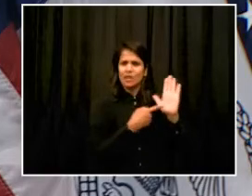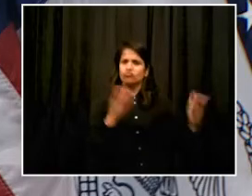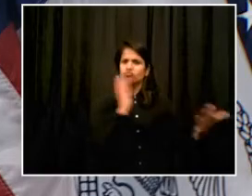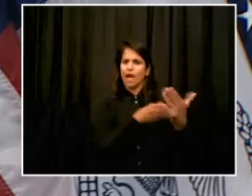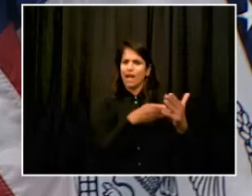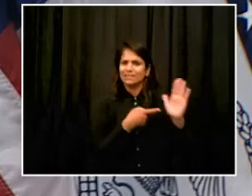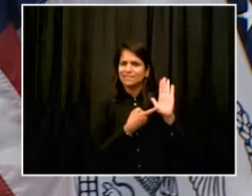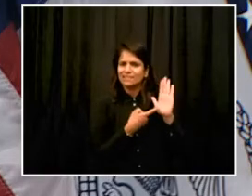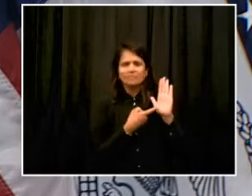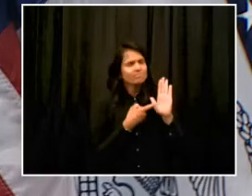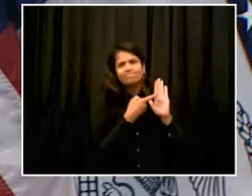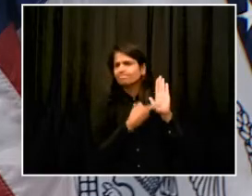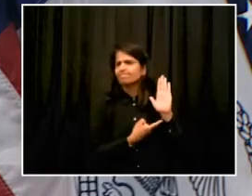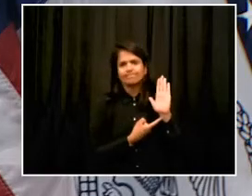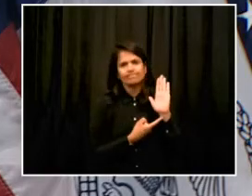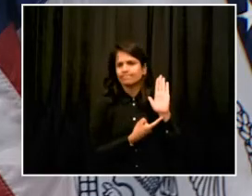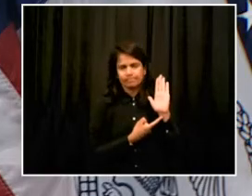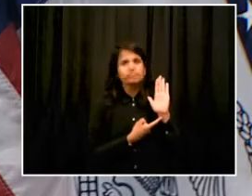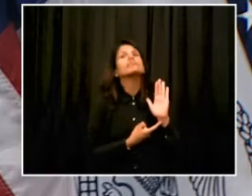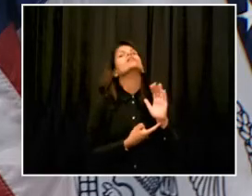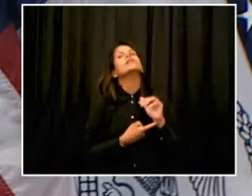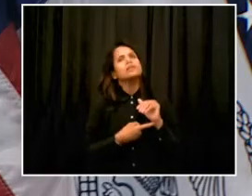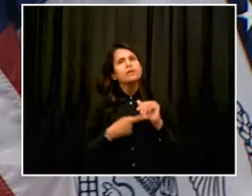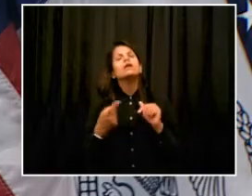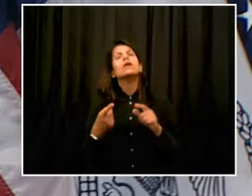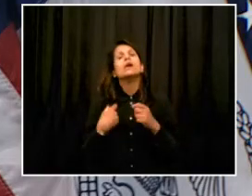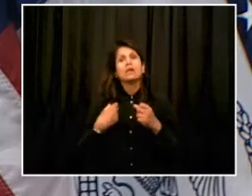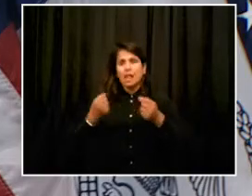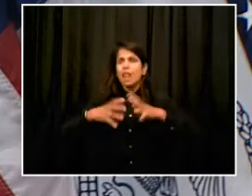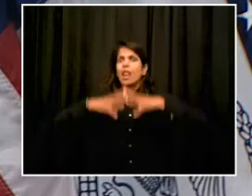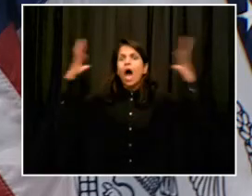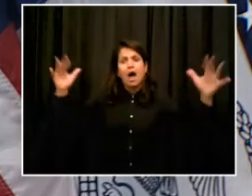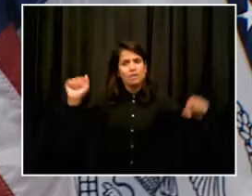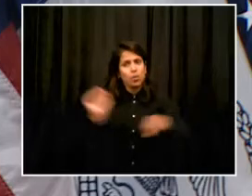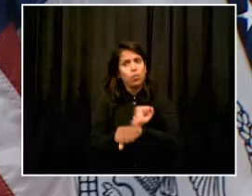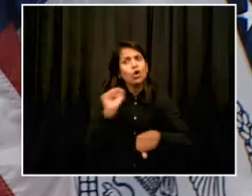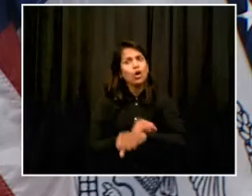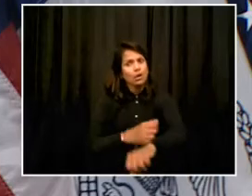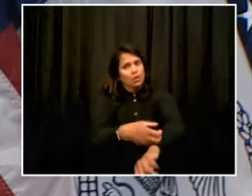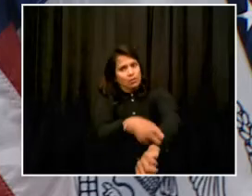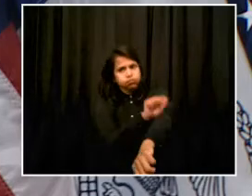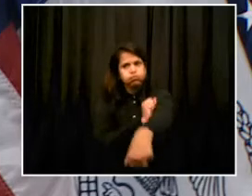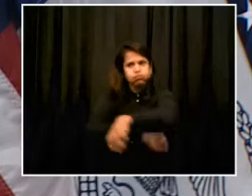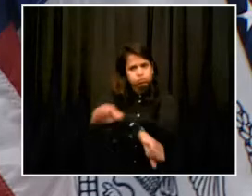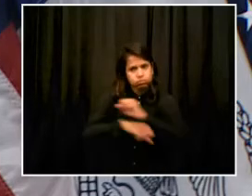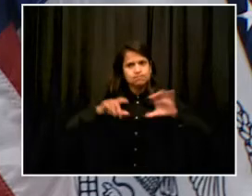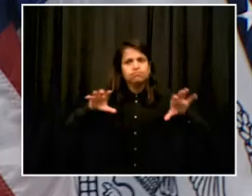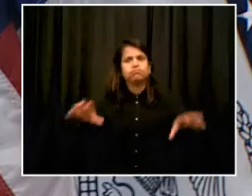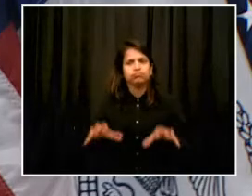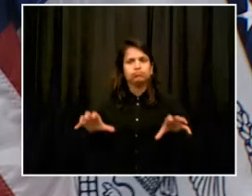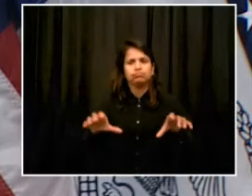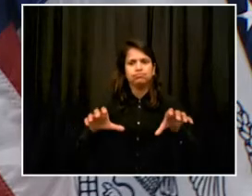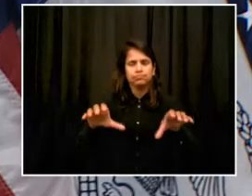to do to address these problems going forward. Next, we have Derek from ABC 7.